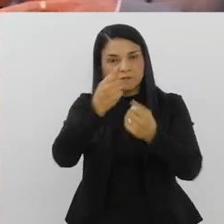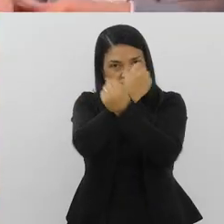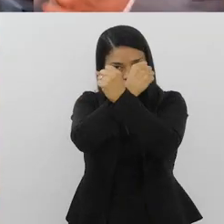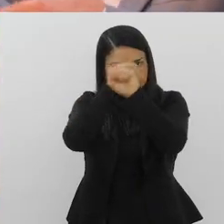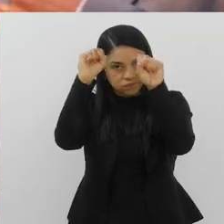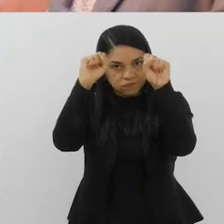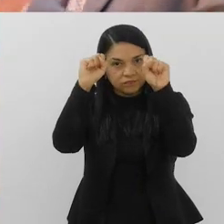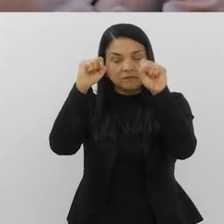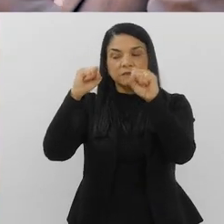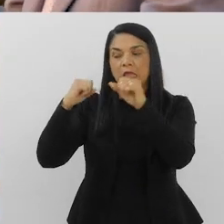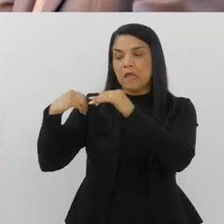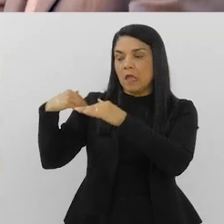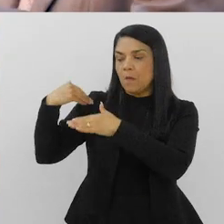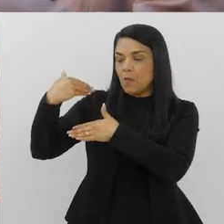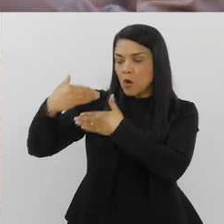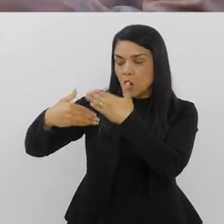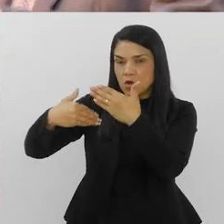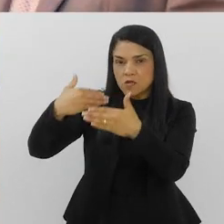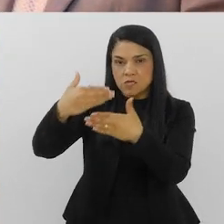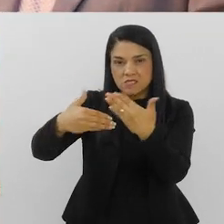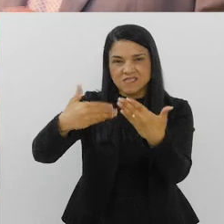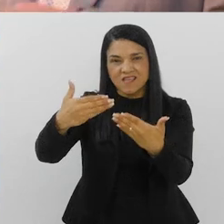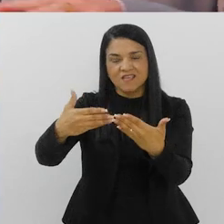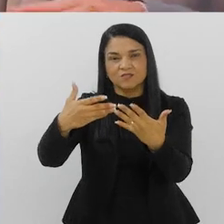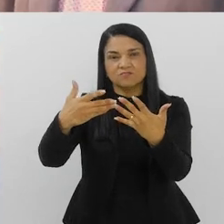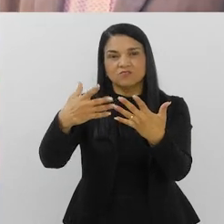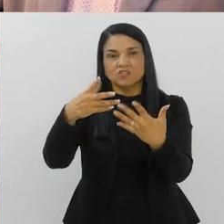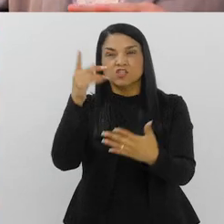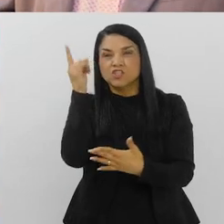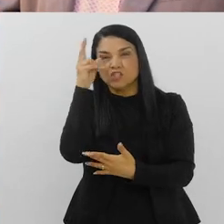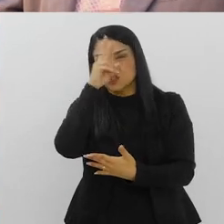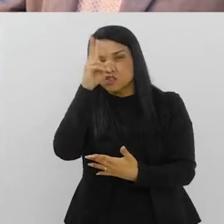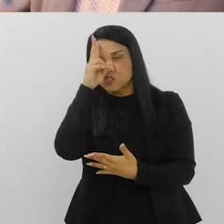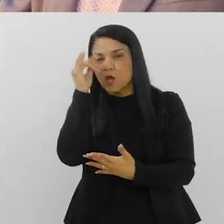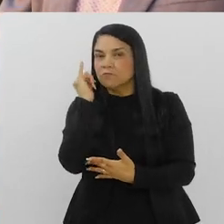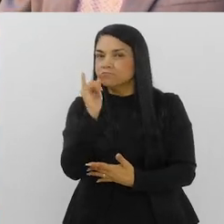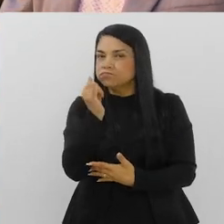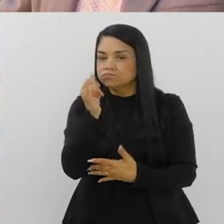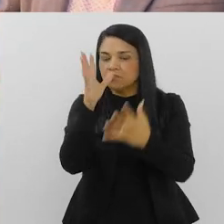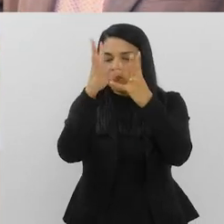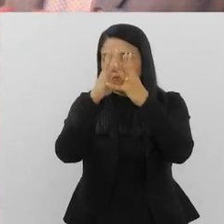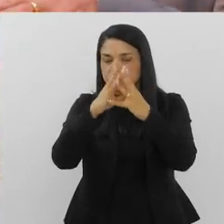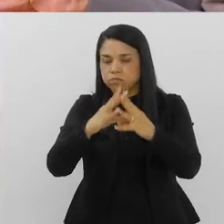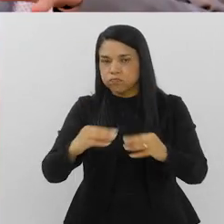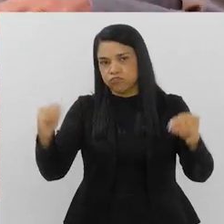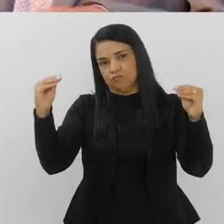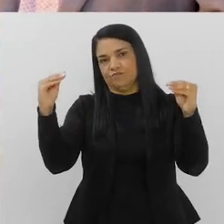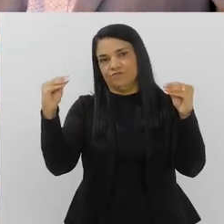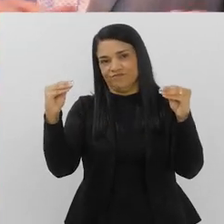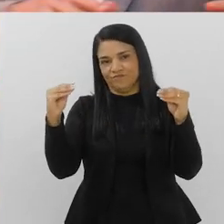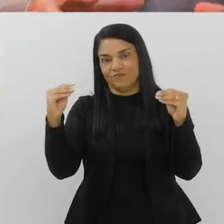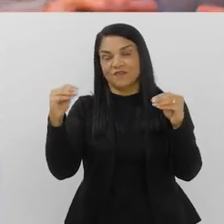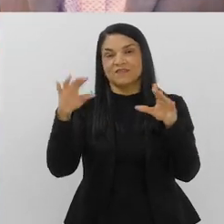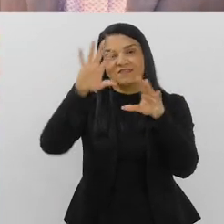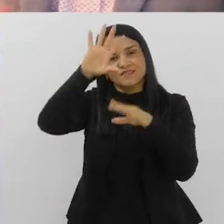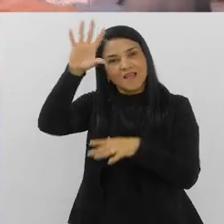there were several processes of the apagation of the history of these